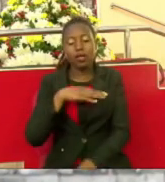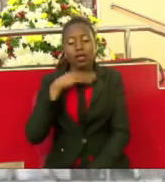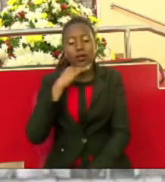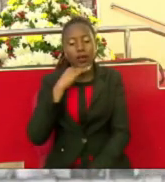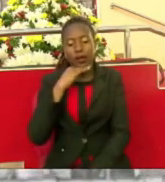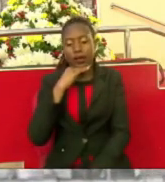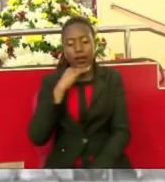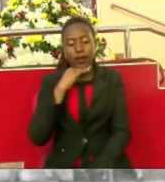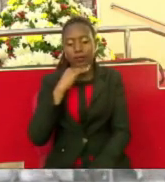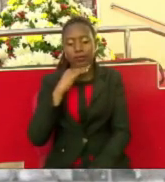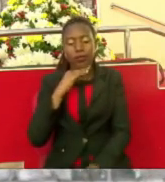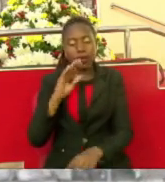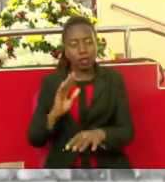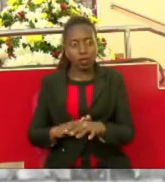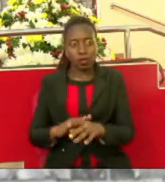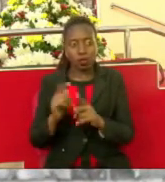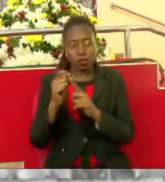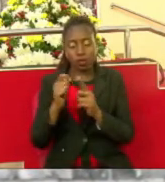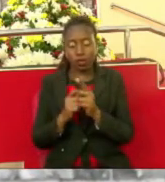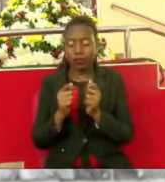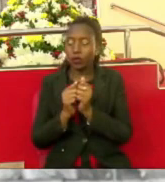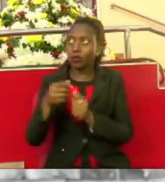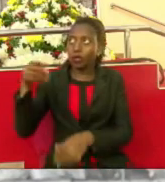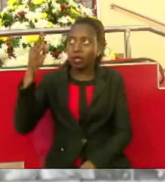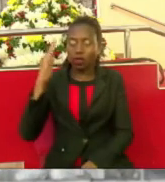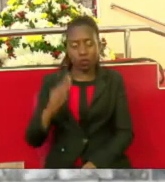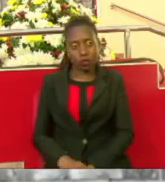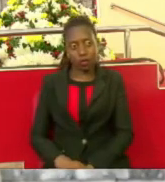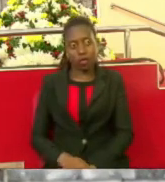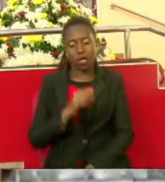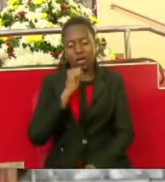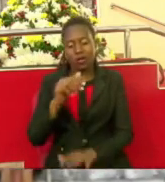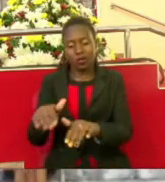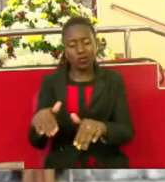We don't have to wait until we are dying to take charge of our children.